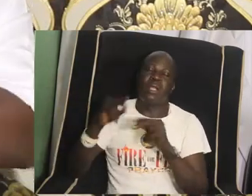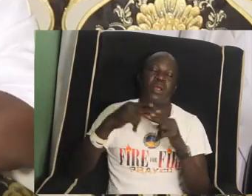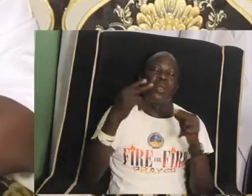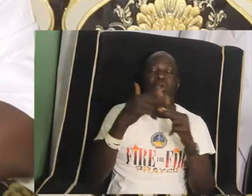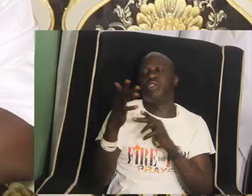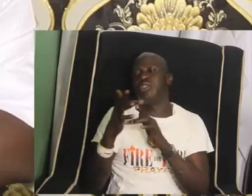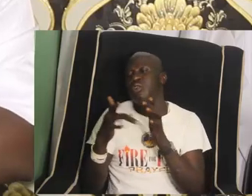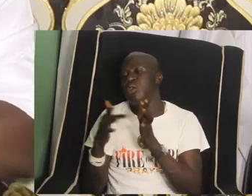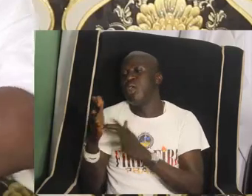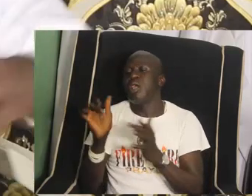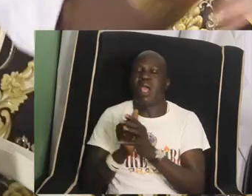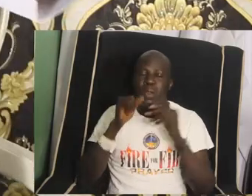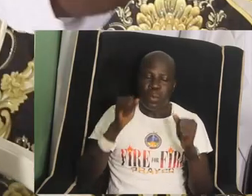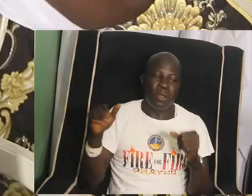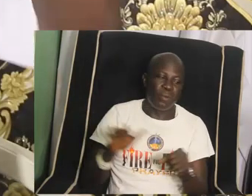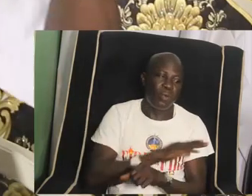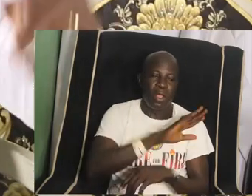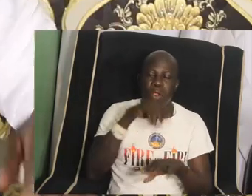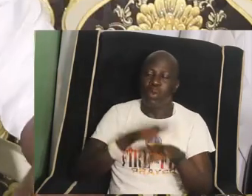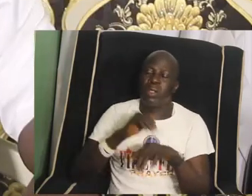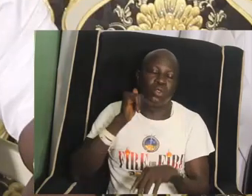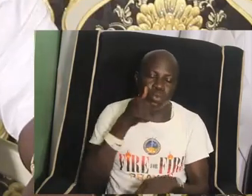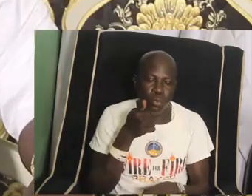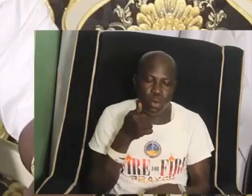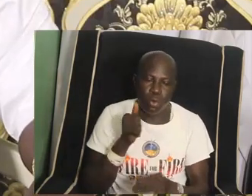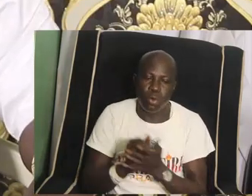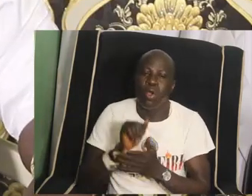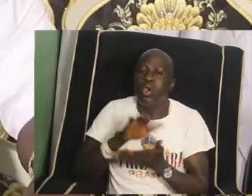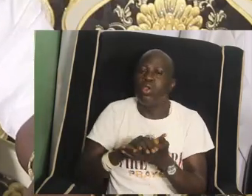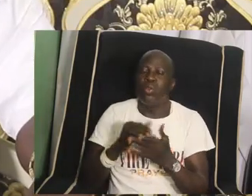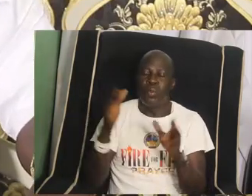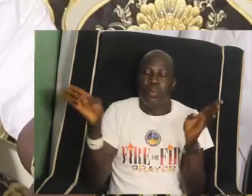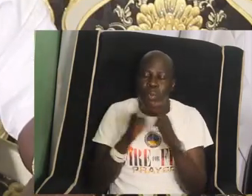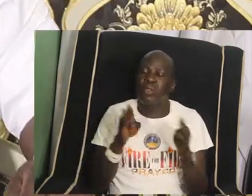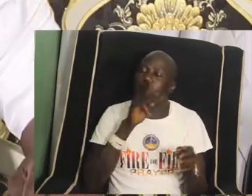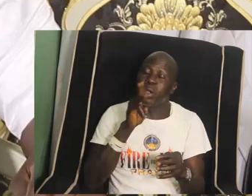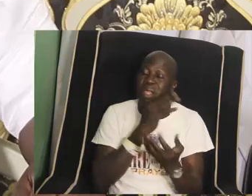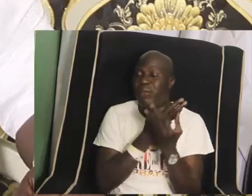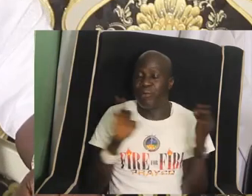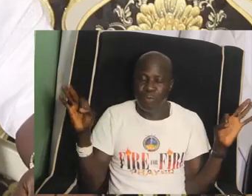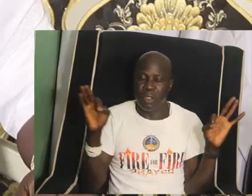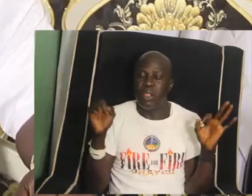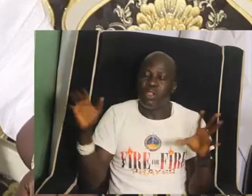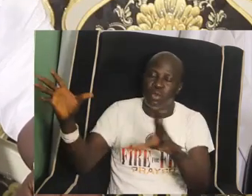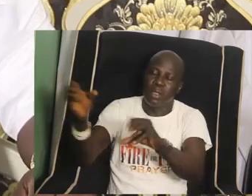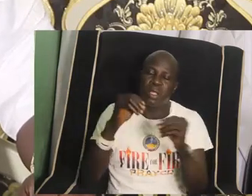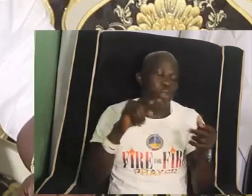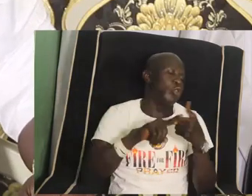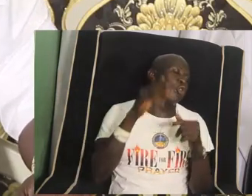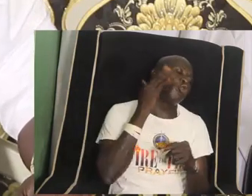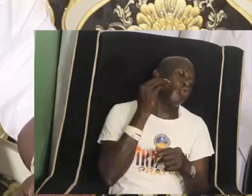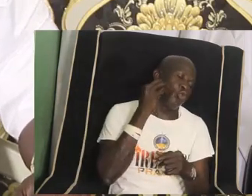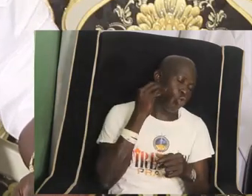name of Jesus today. It will be powerful. Tomorrow, you meet the water free. You will take it